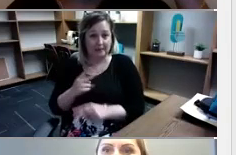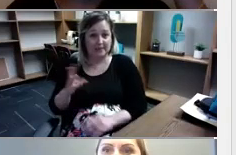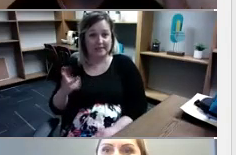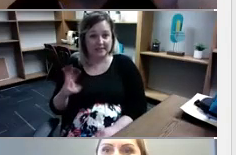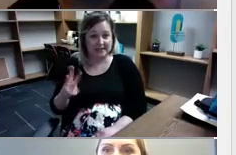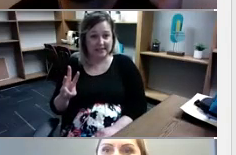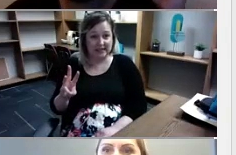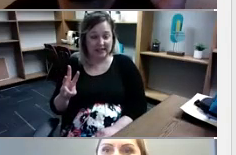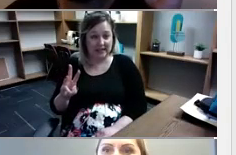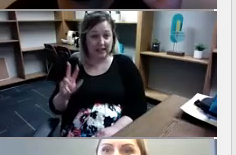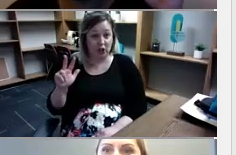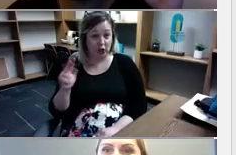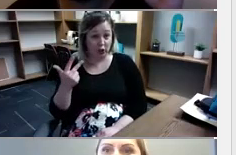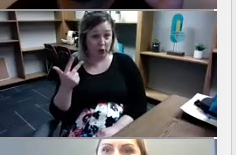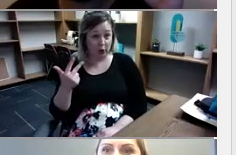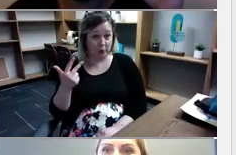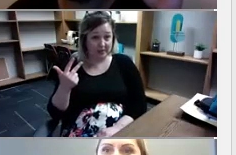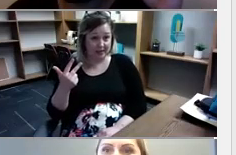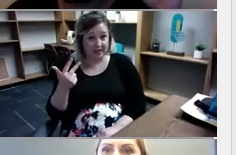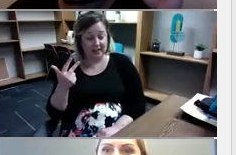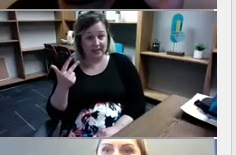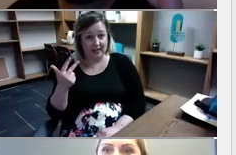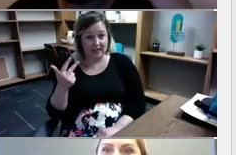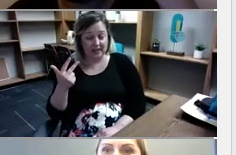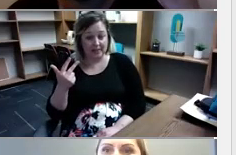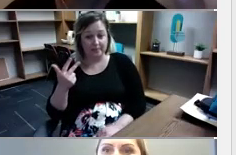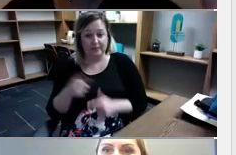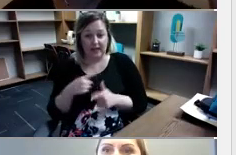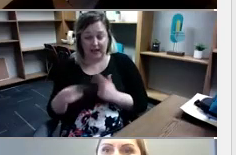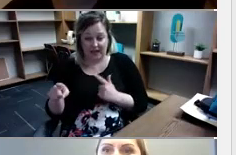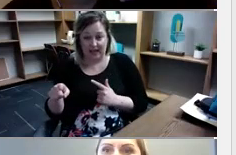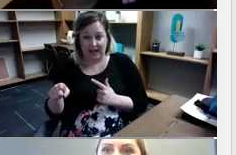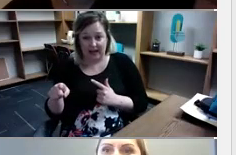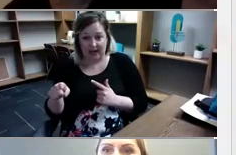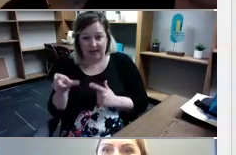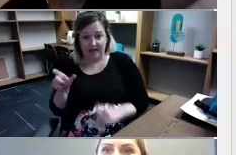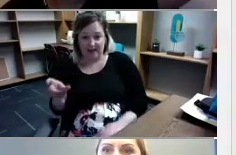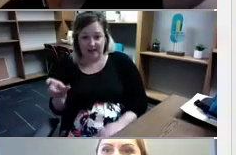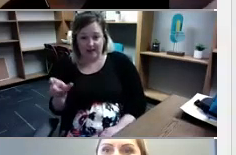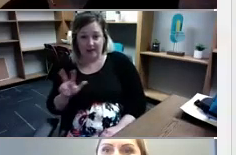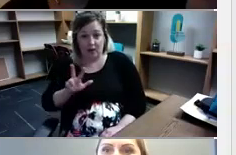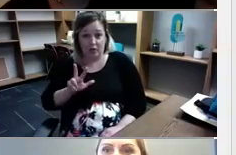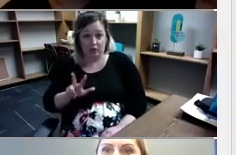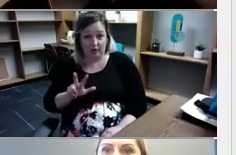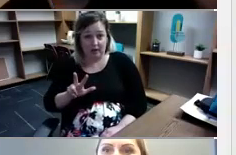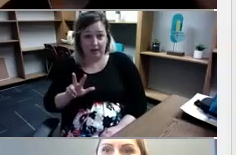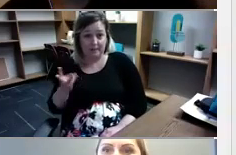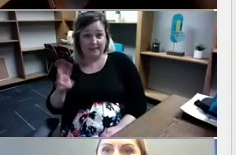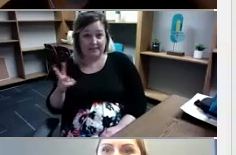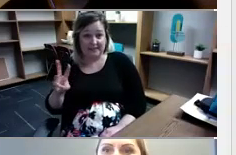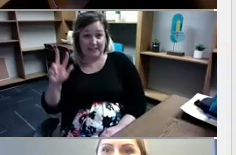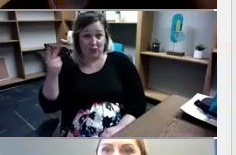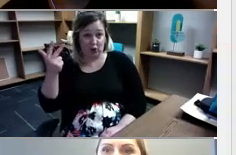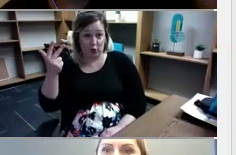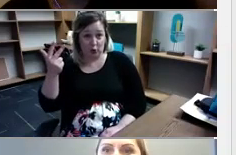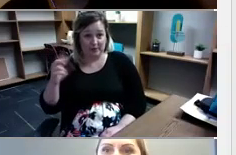3 by 16 cubed. And then essentially we have 3 by 6. The next one becomes 3 by 16 cubed Cn squared. The next one